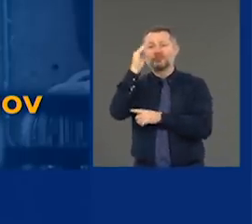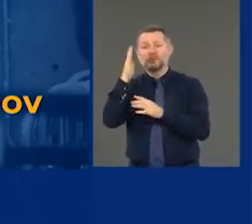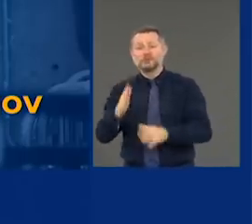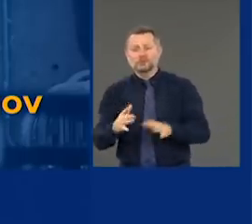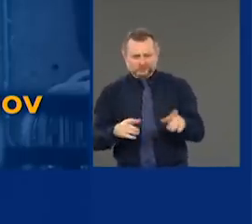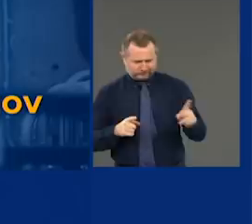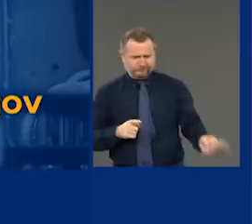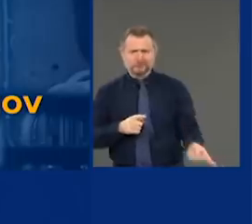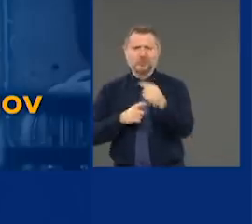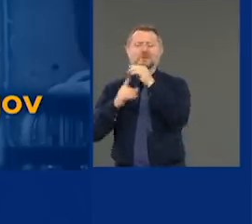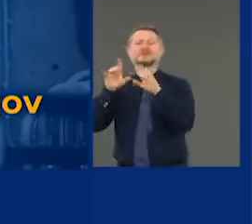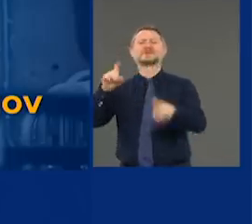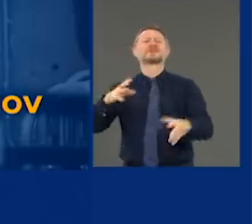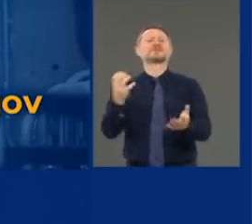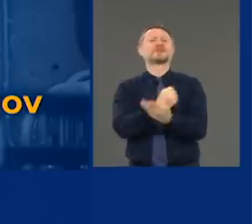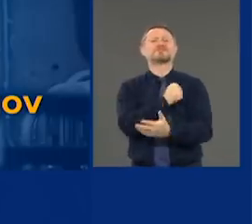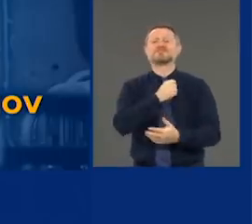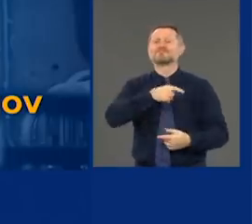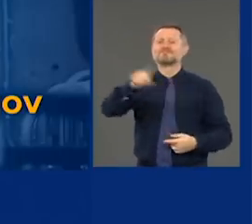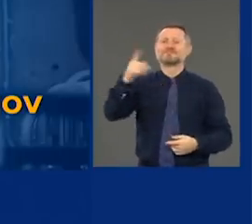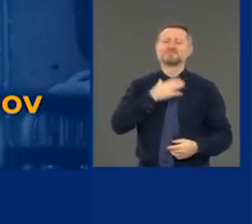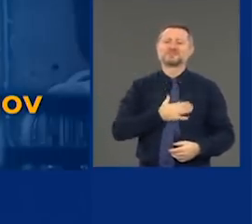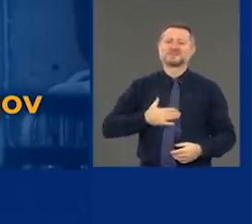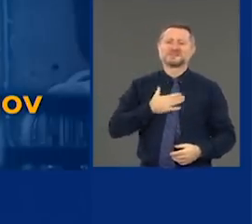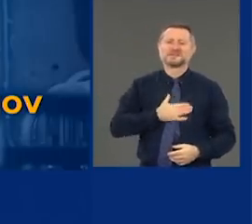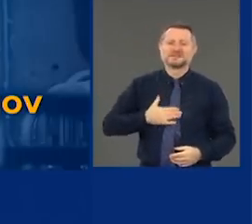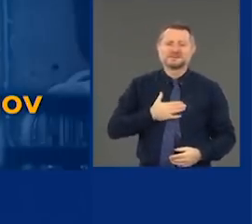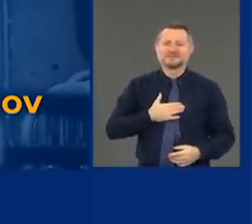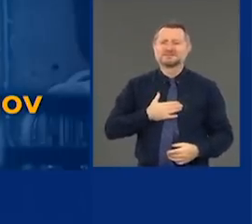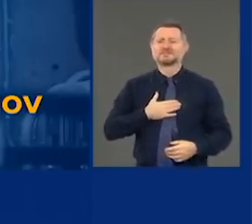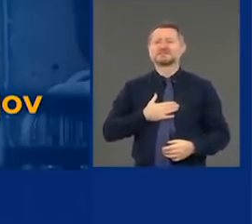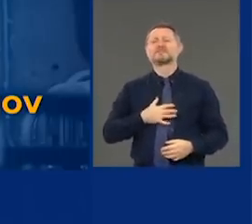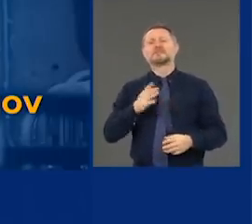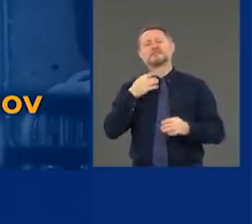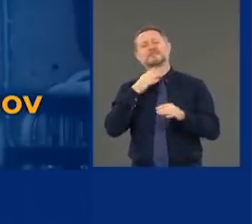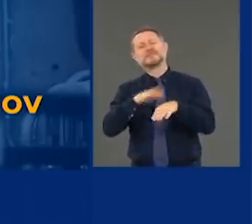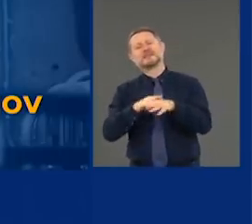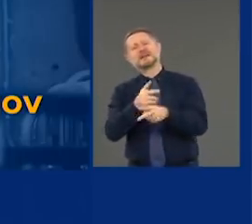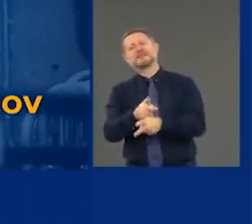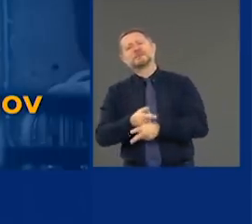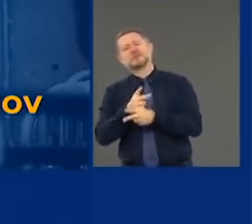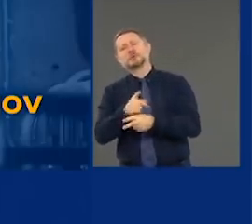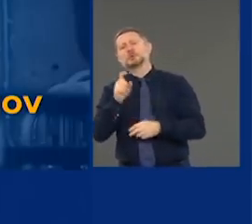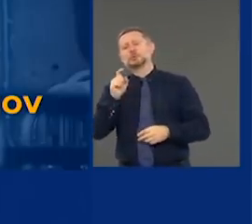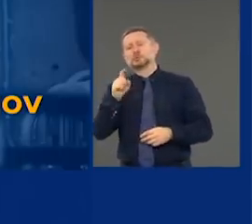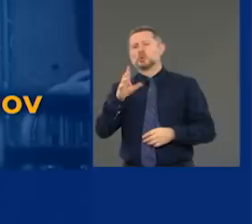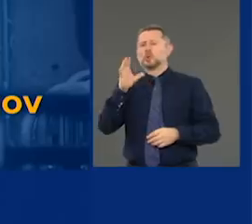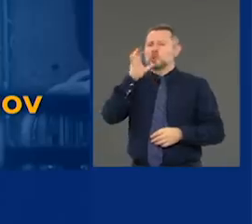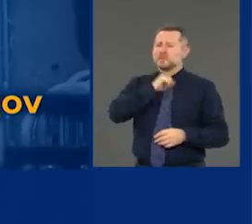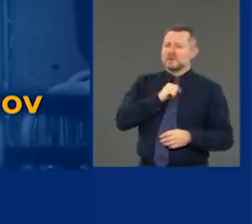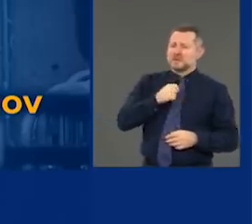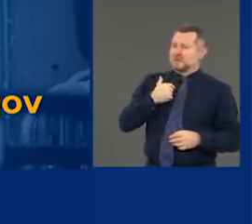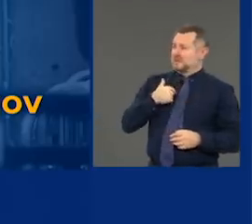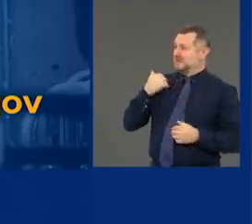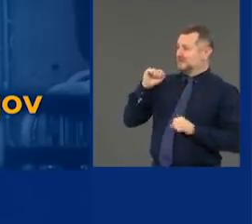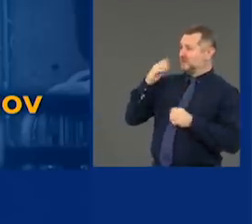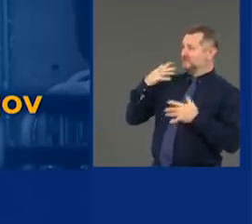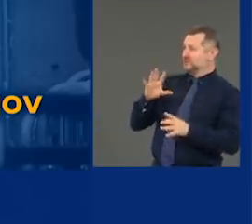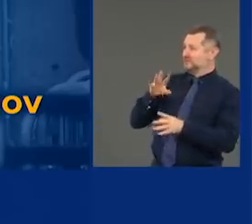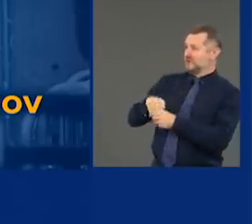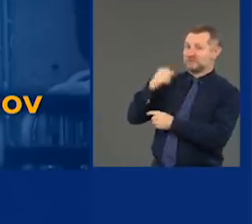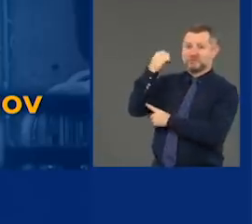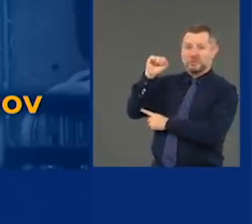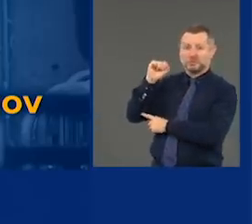tested and take as a precaution, act as if you have been exposed, and you may want to